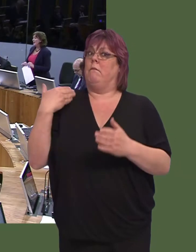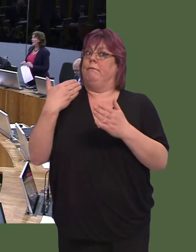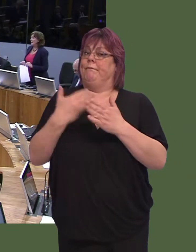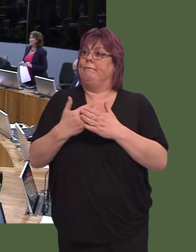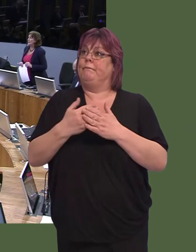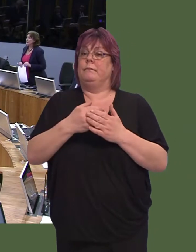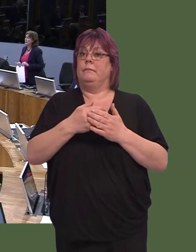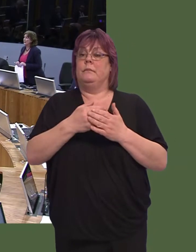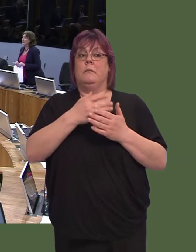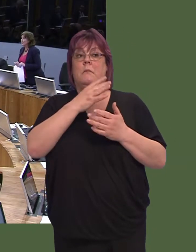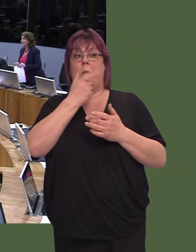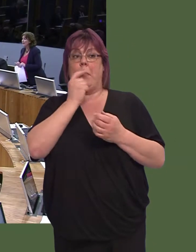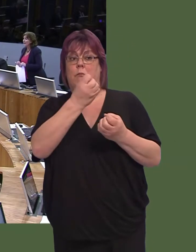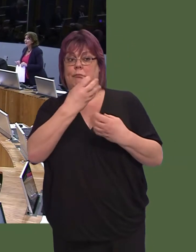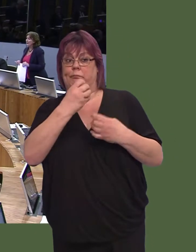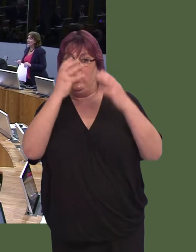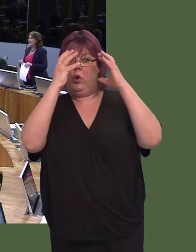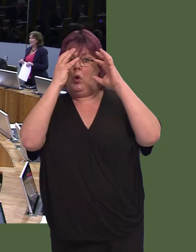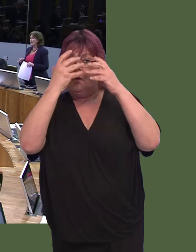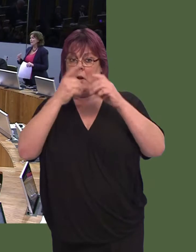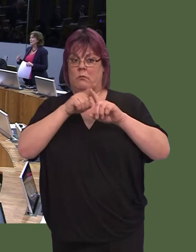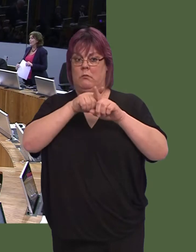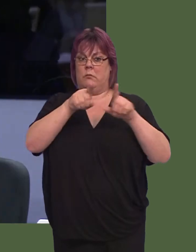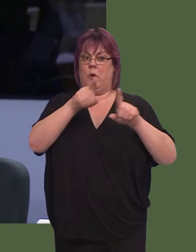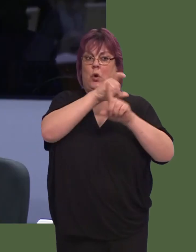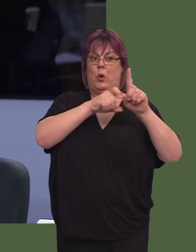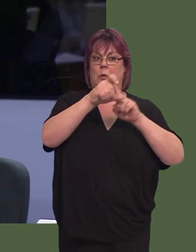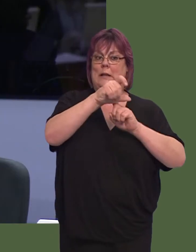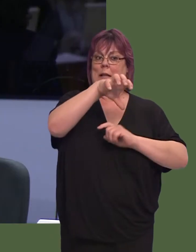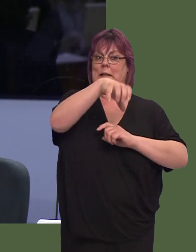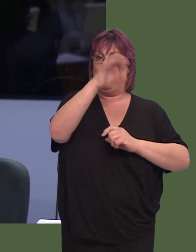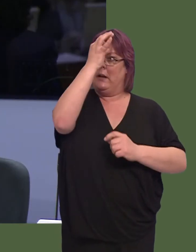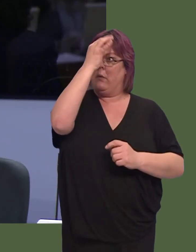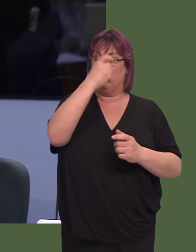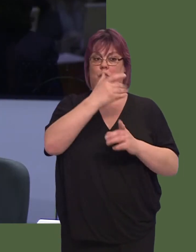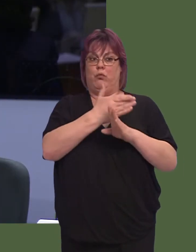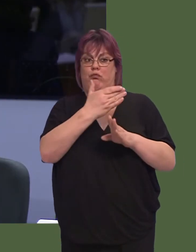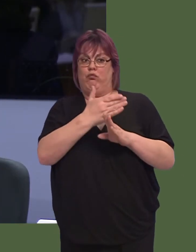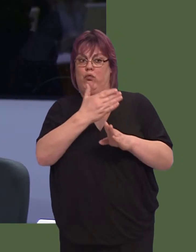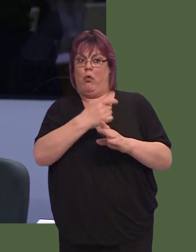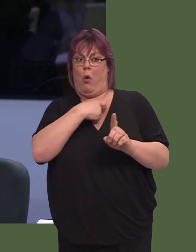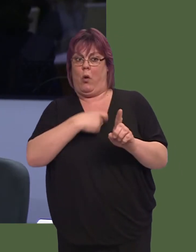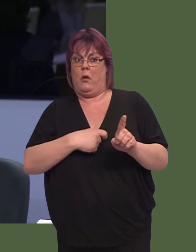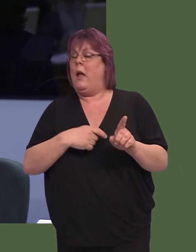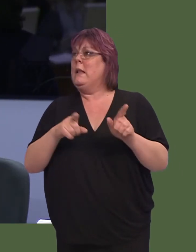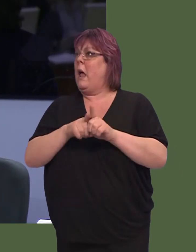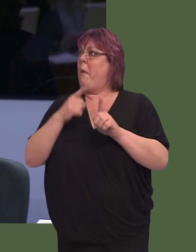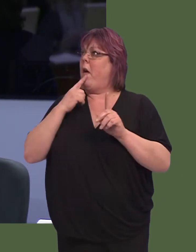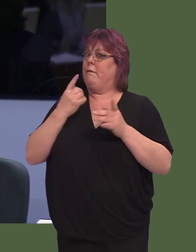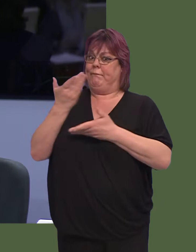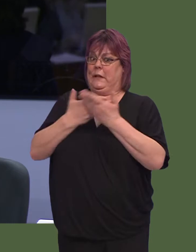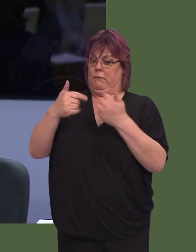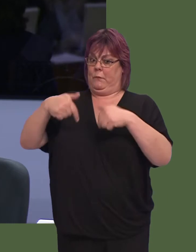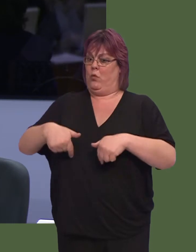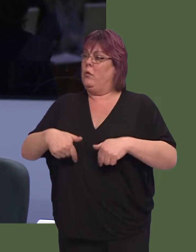many concerns raised with me regarding the functions of community town councils, and in that time, also I've raised them